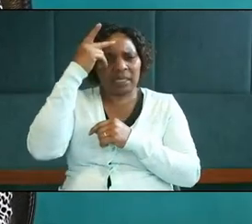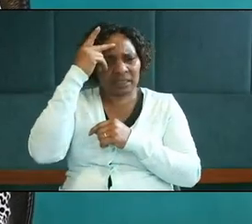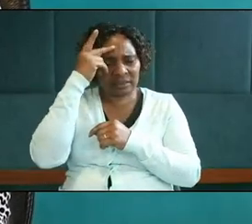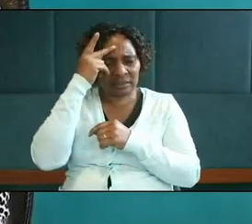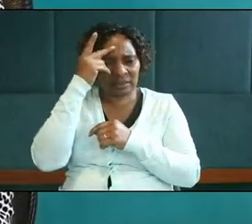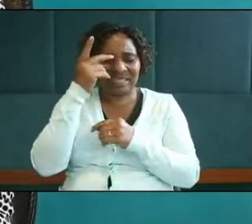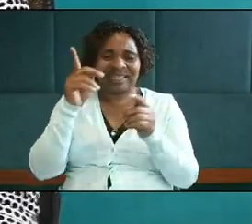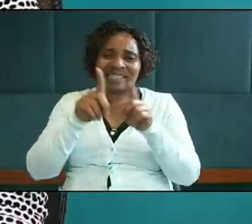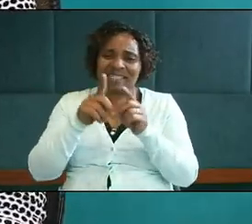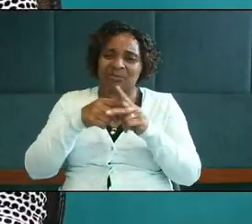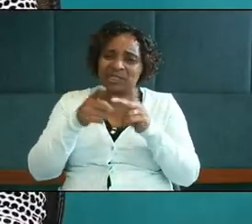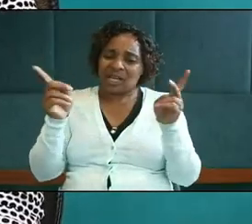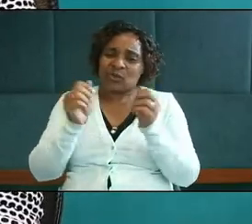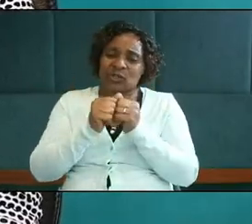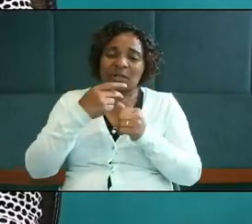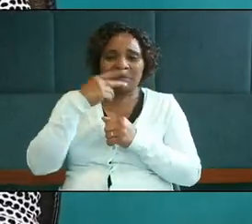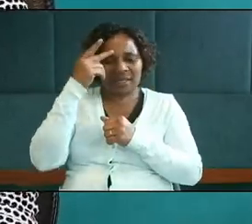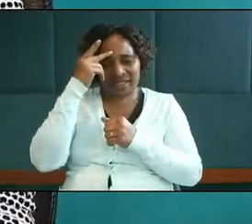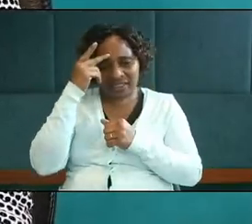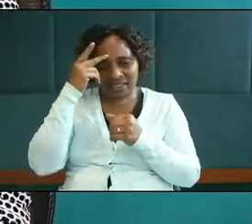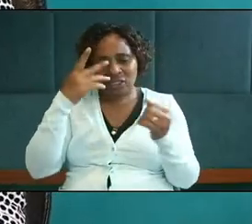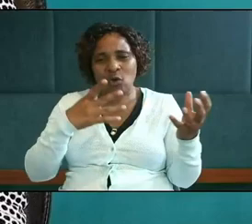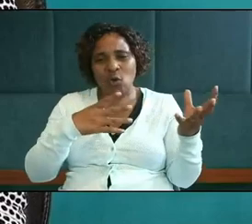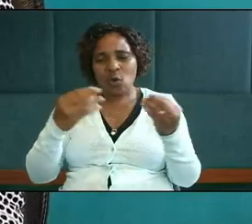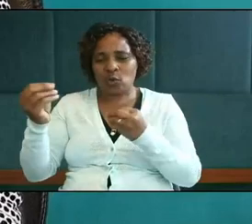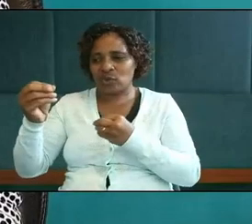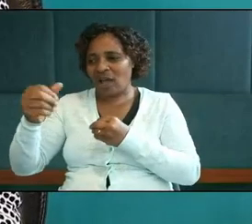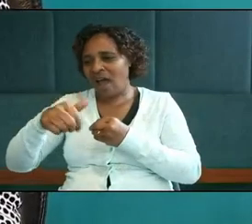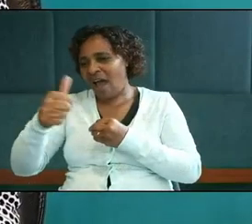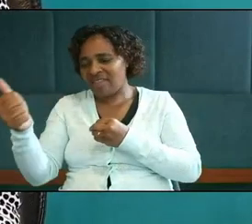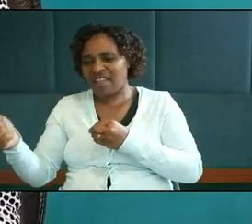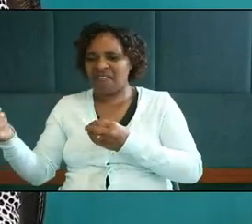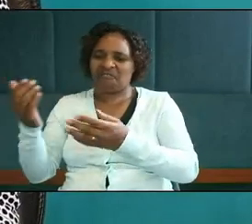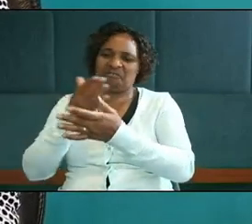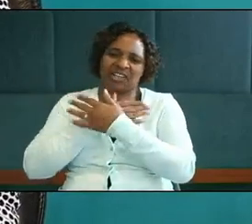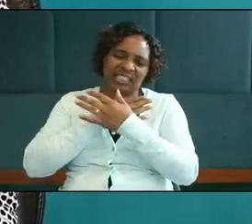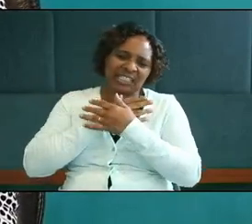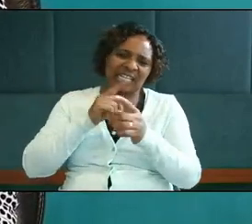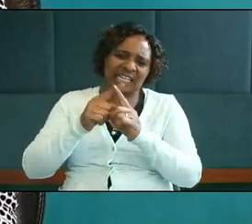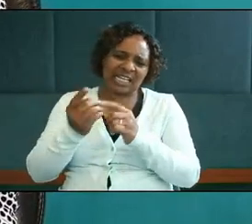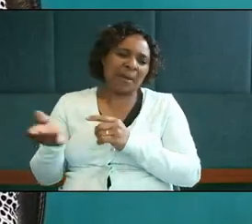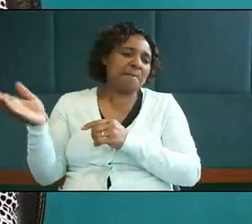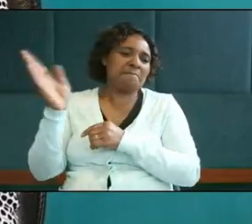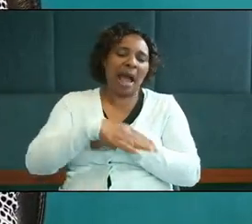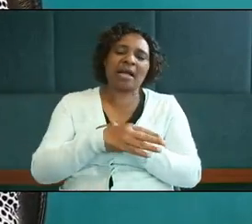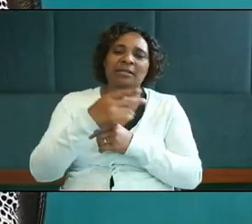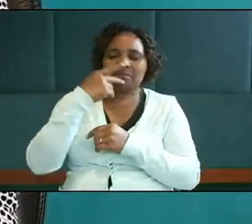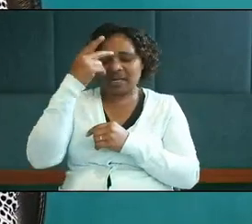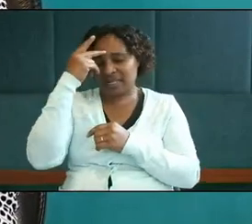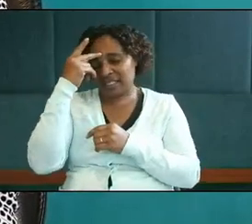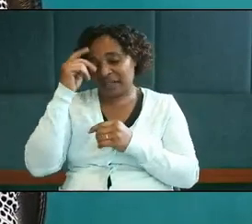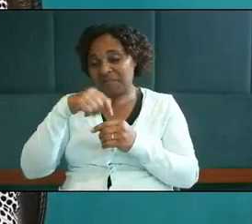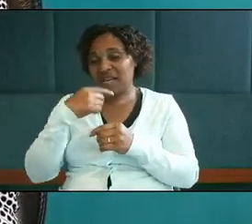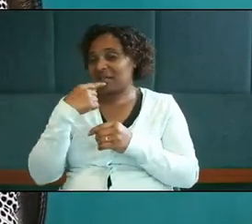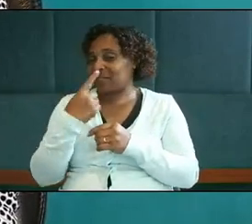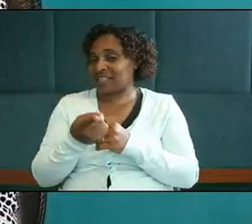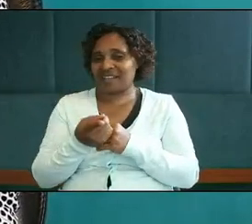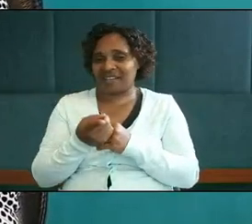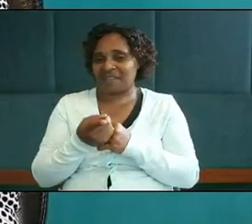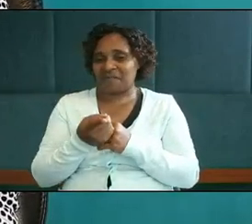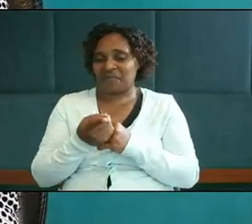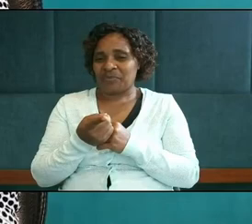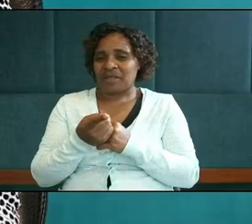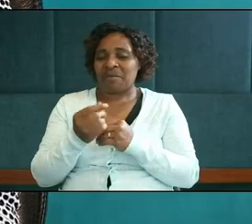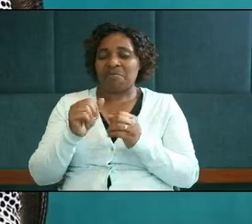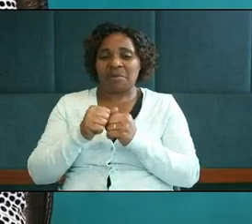Yeah, so it's like you start with your parents, you go to other people like your friends, and then you go back to their parents. So that's what I would say. I'd rank